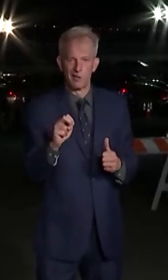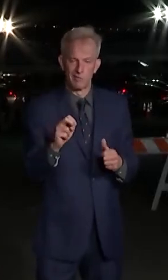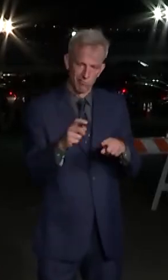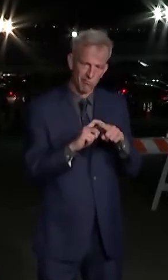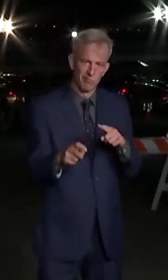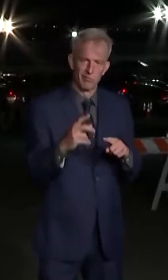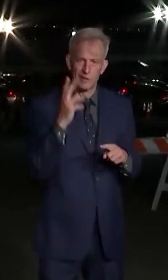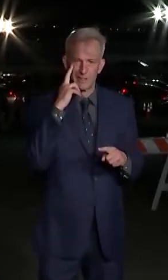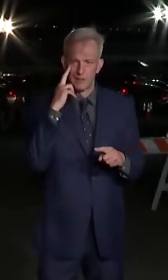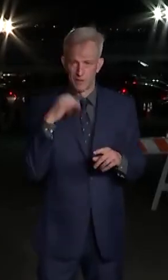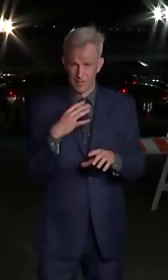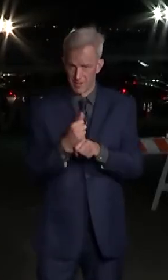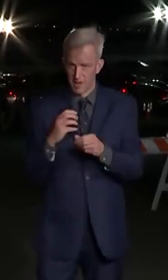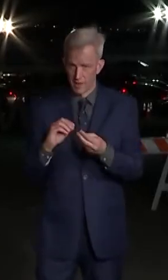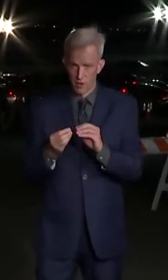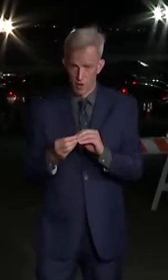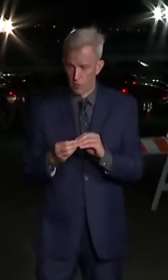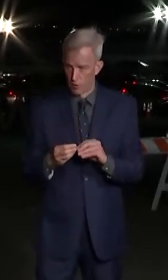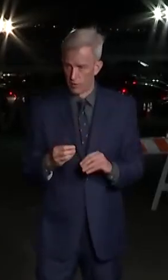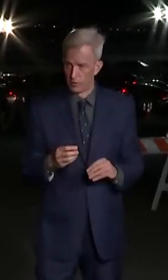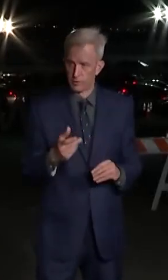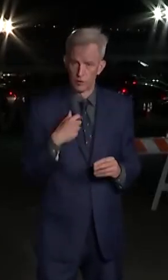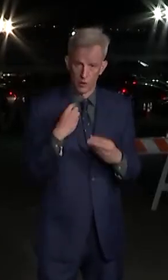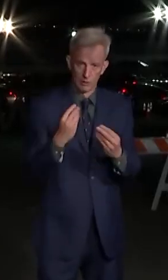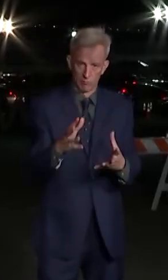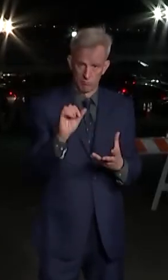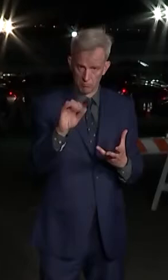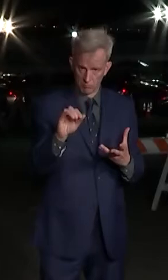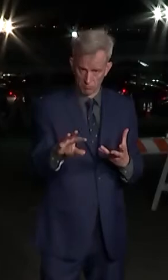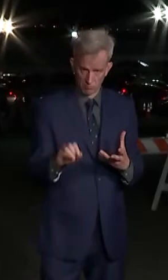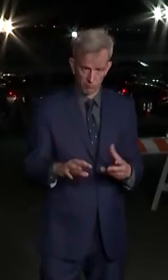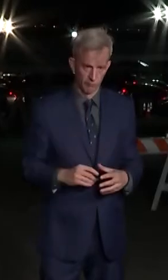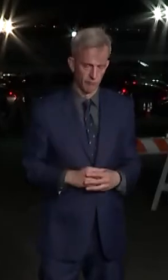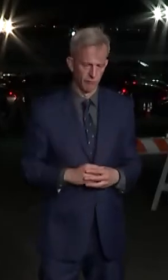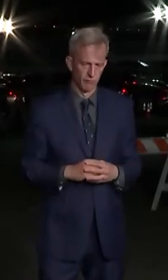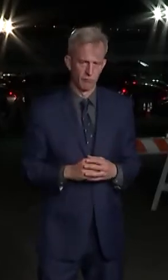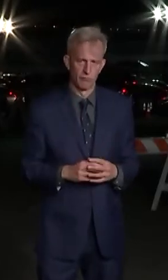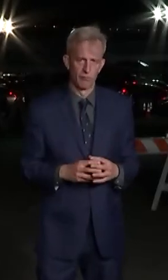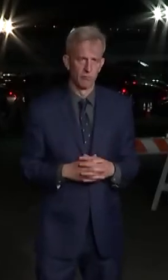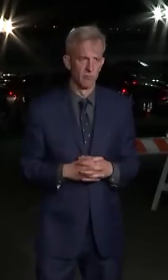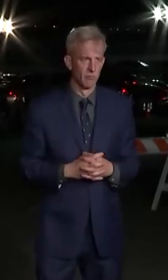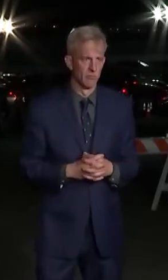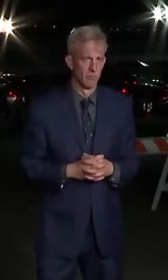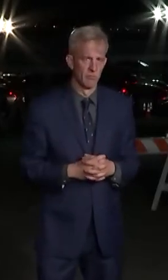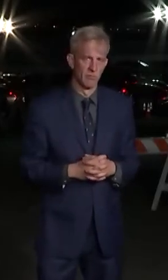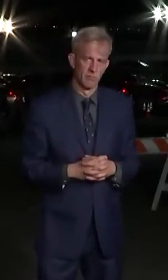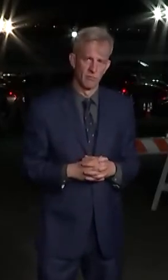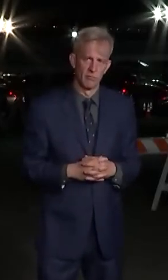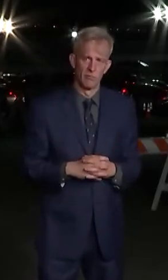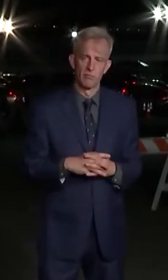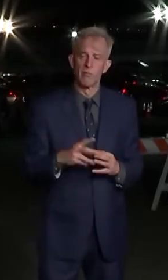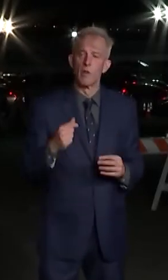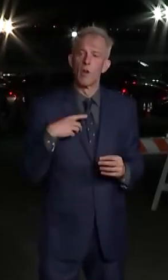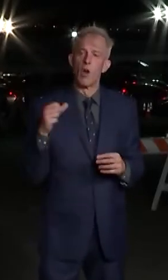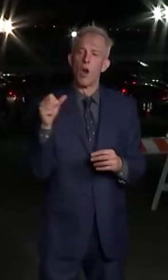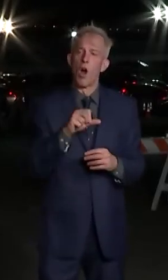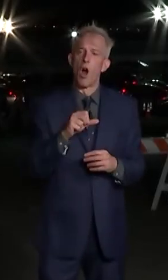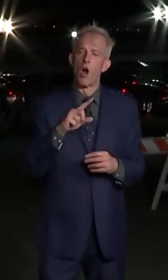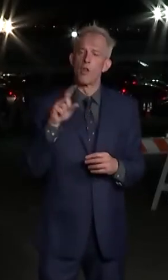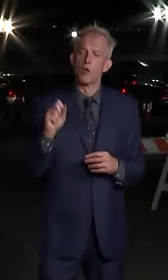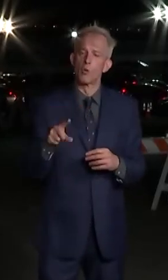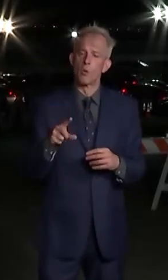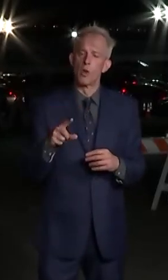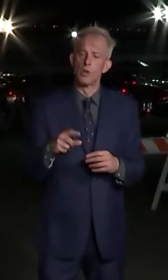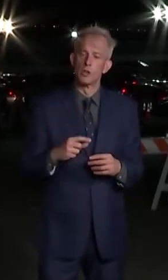can get that before the end of the press conference so I can say that to people in the press conference, what that number is too. Okay, Bernard Wolfson from Kaiser Health News has 2 questions.